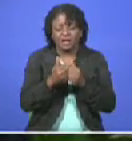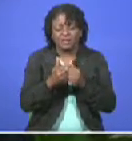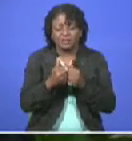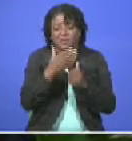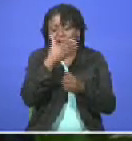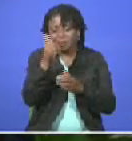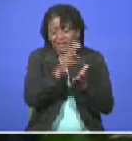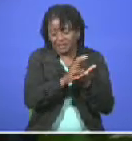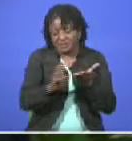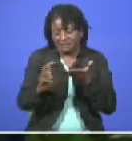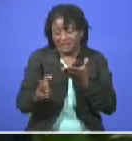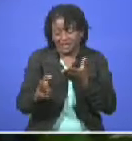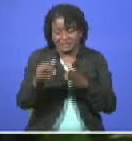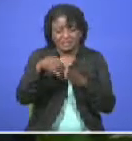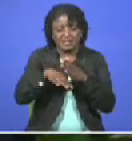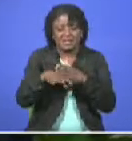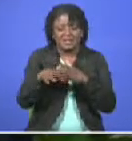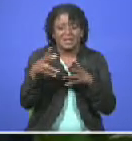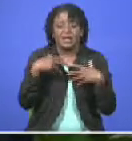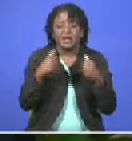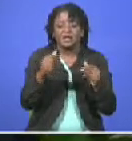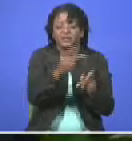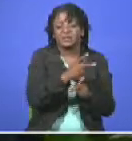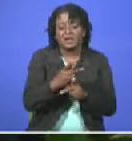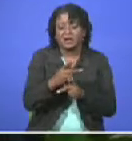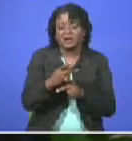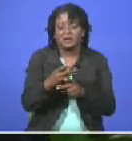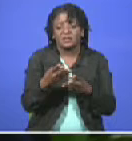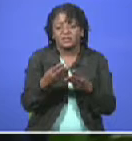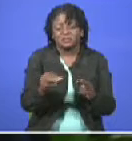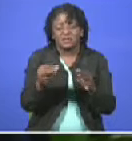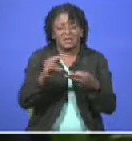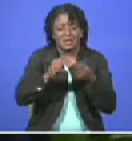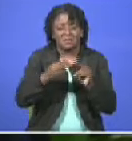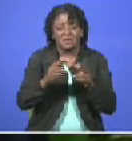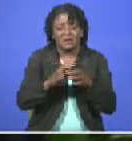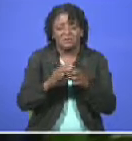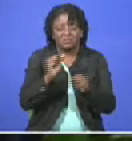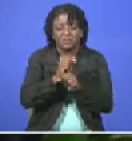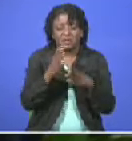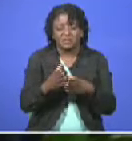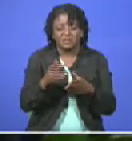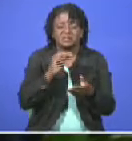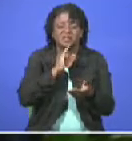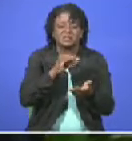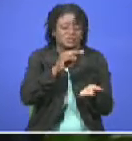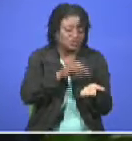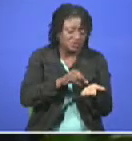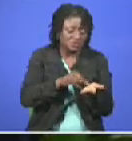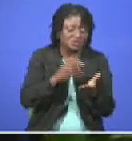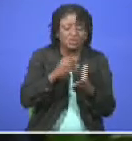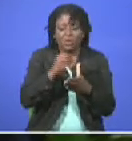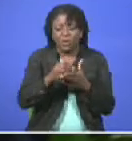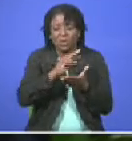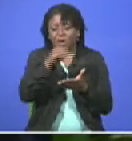the main number of healthcare workers in every country is nurses or midwives. So